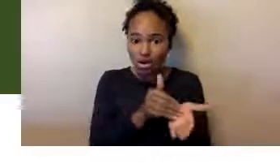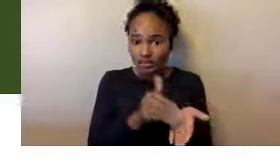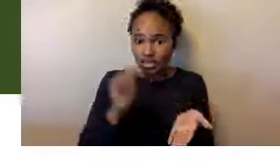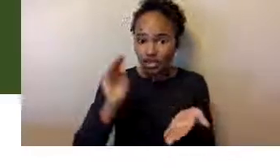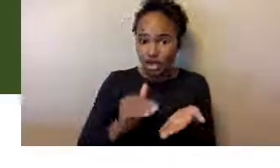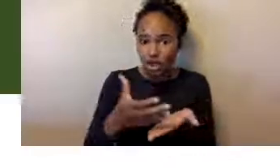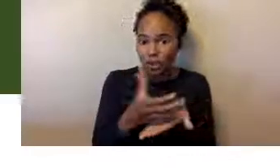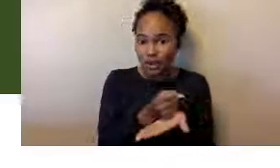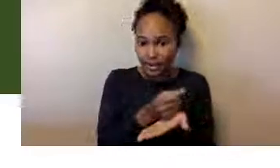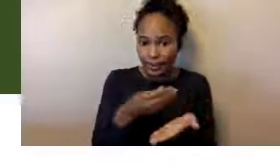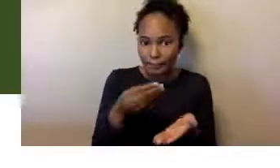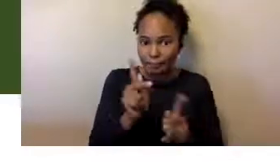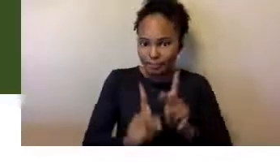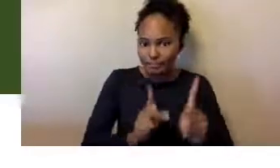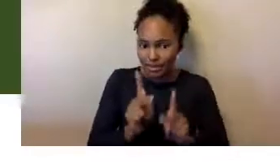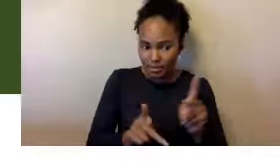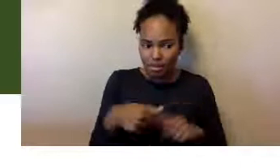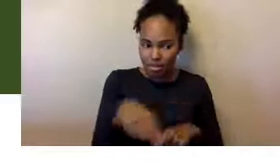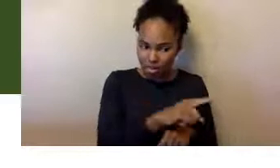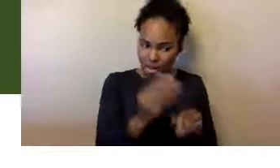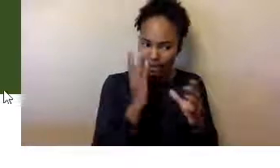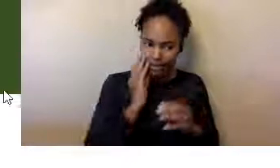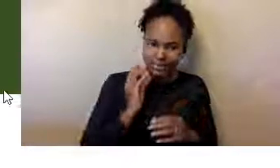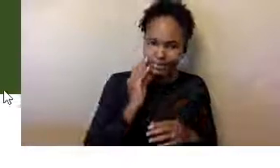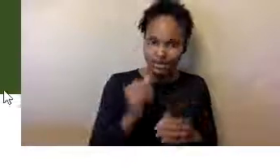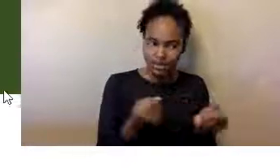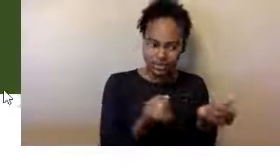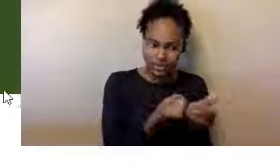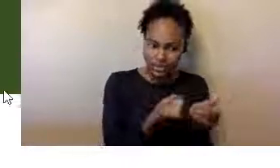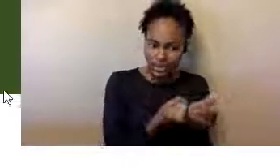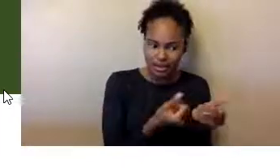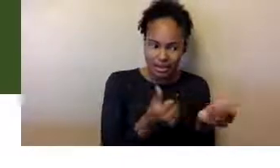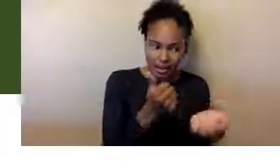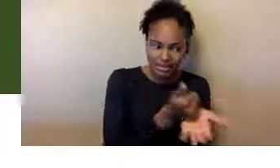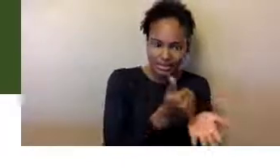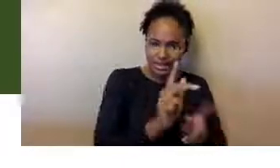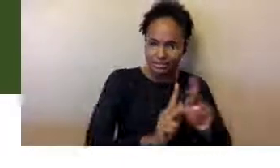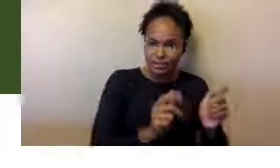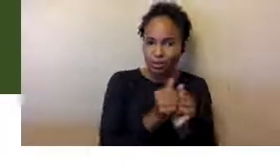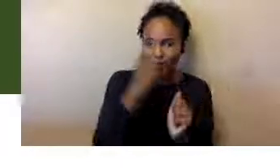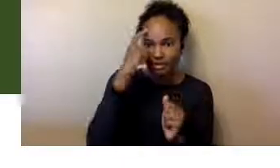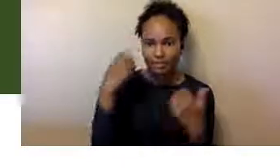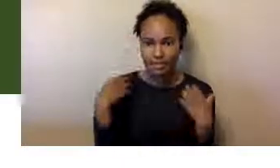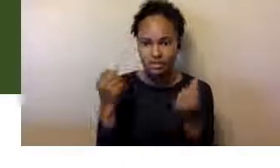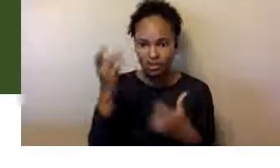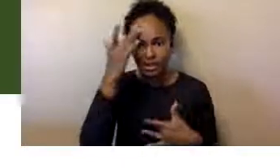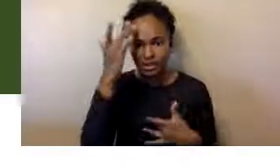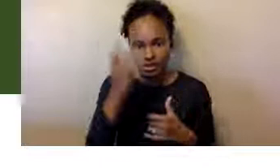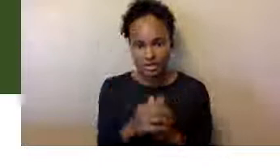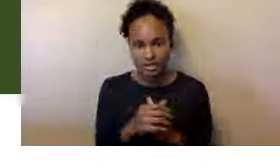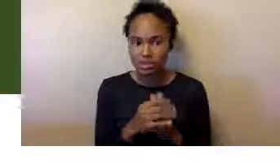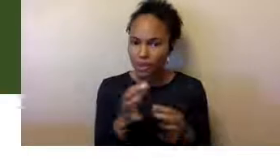have a lot of experience assisting people with mental illness. So that's also very, very